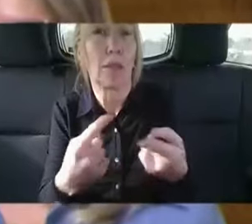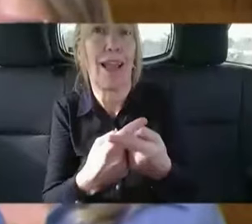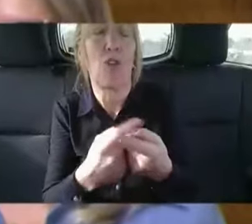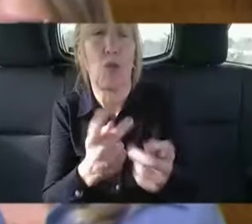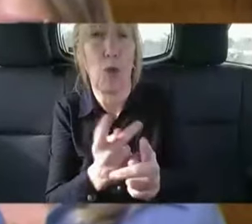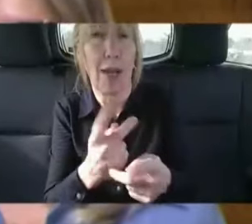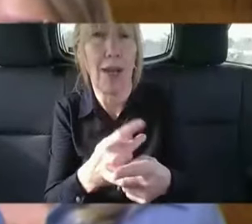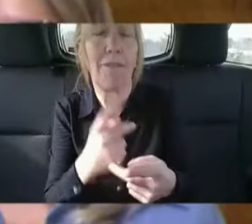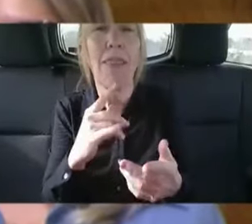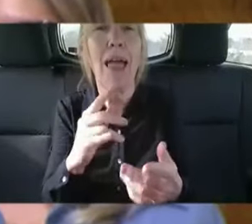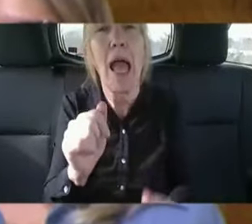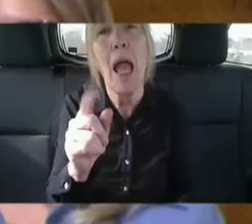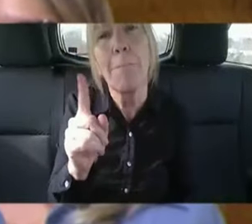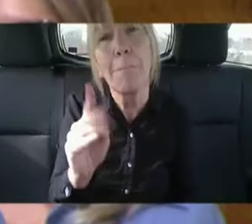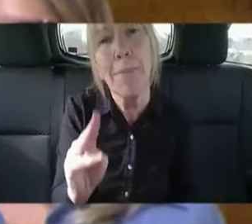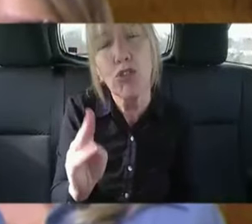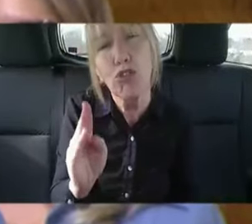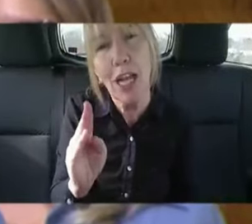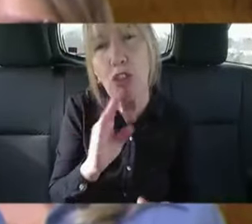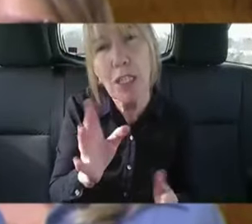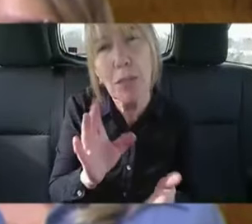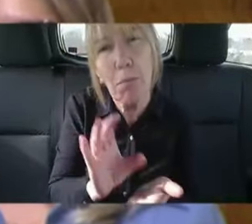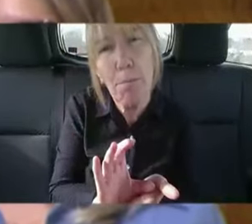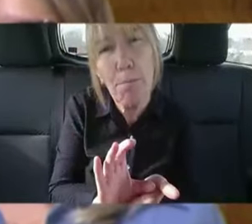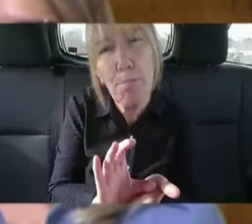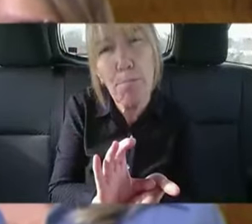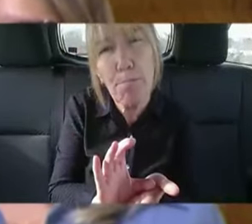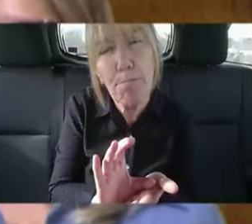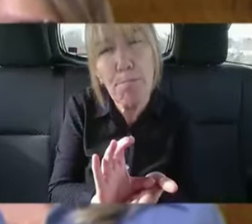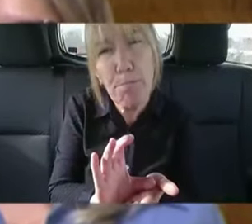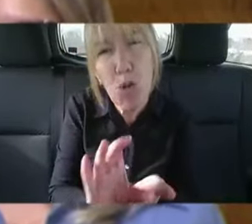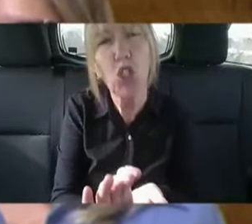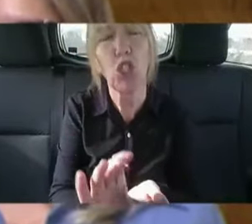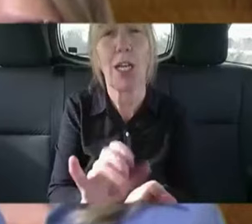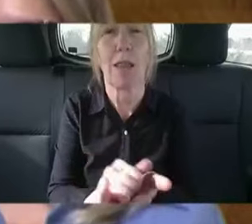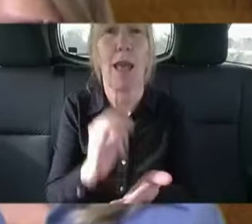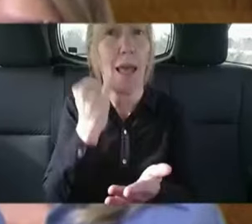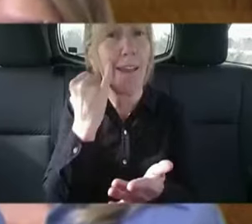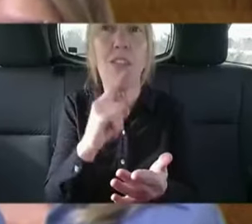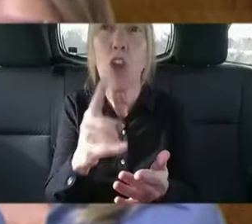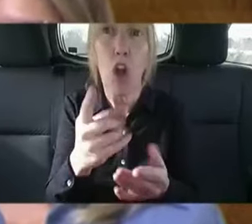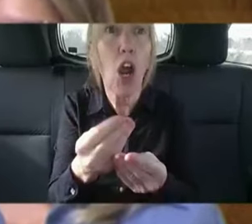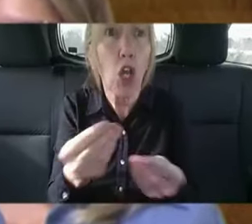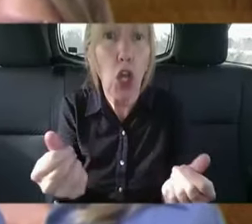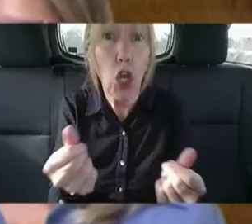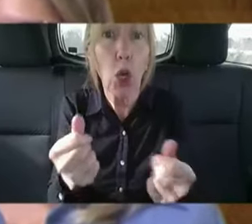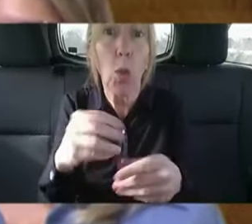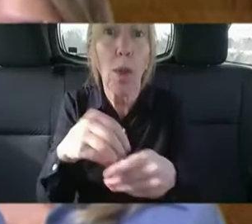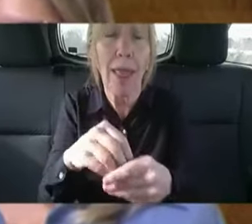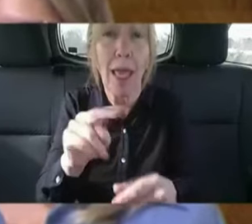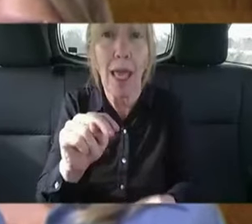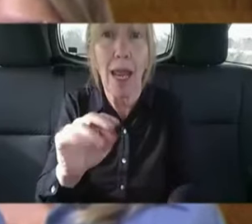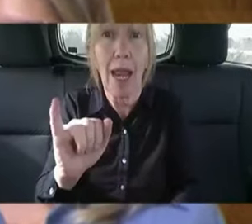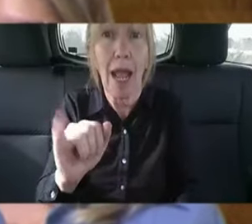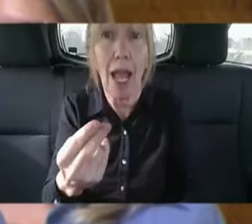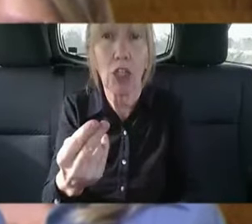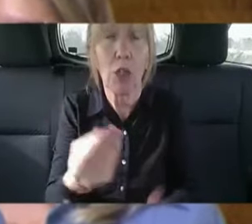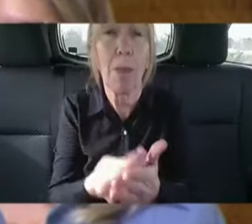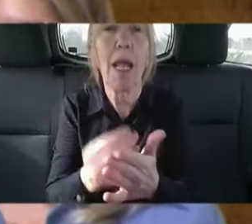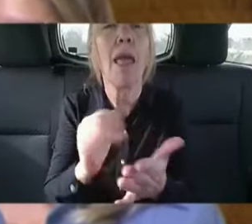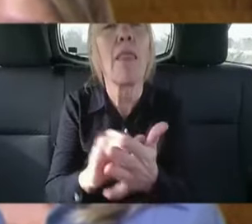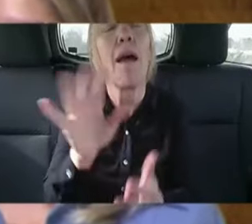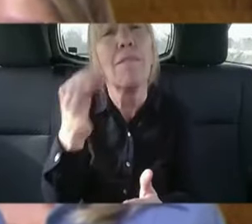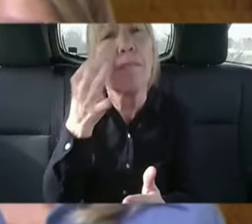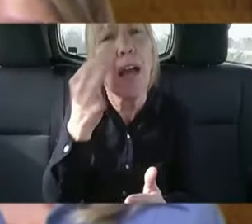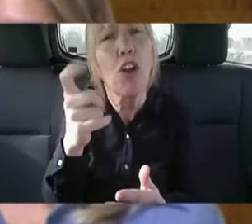is the administration is pushing that if there are cures with NIH money, that the federal government can